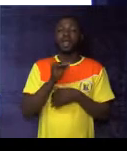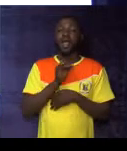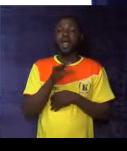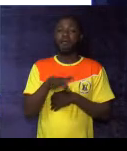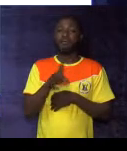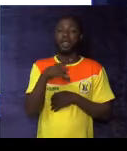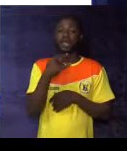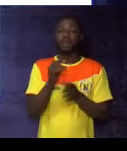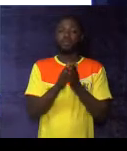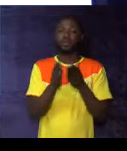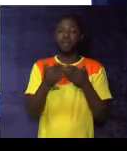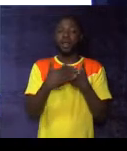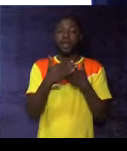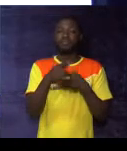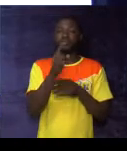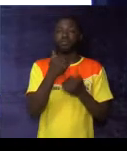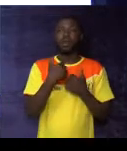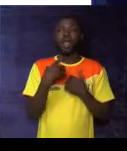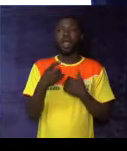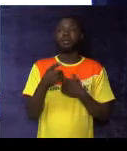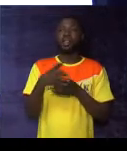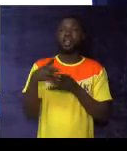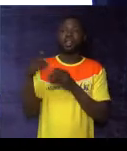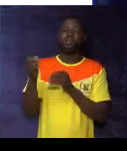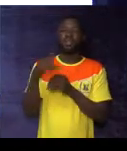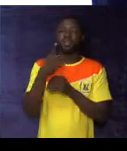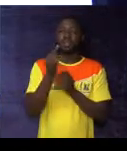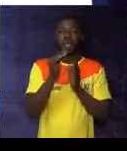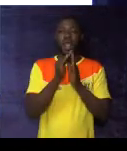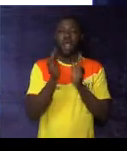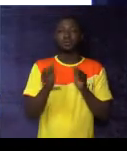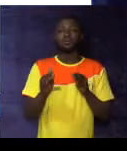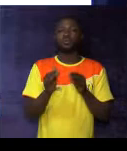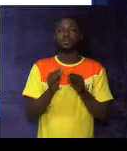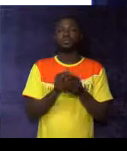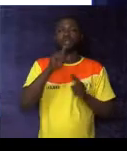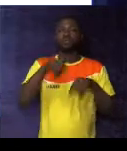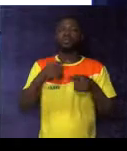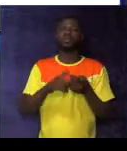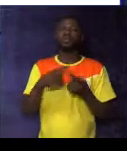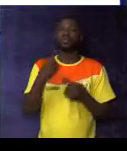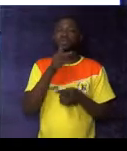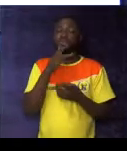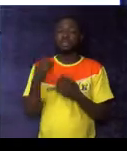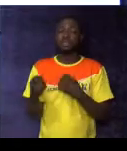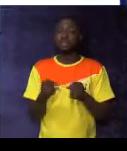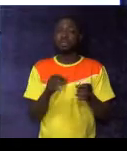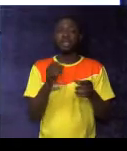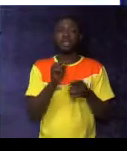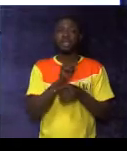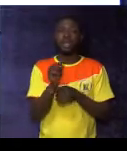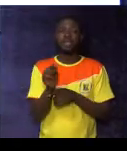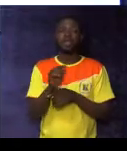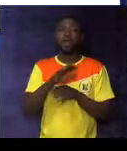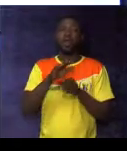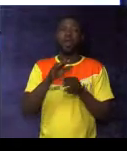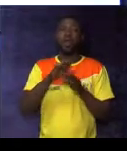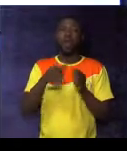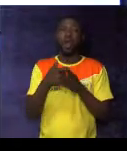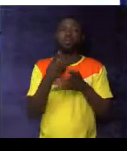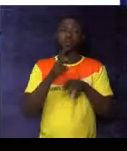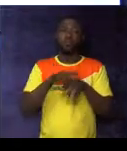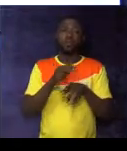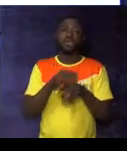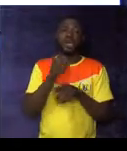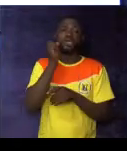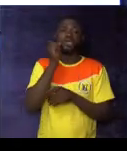After. I found the book after you had left the house. She went to the stream, dash all